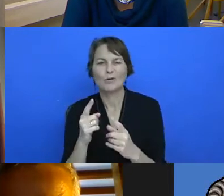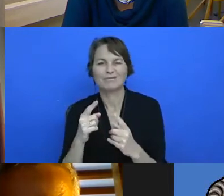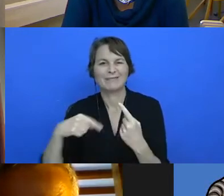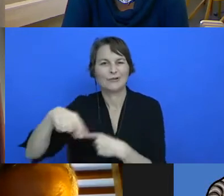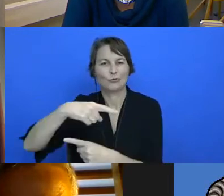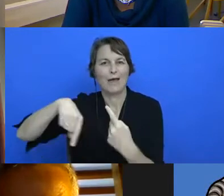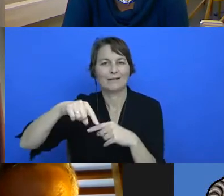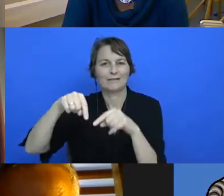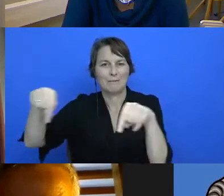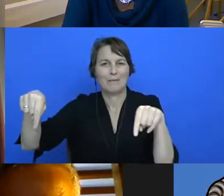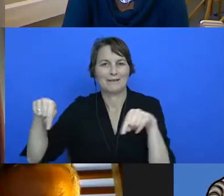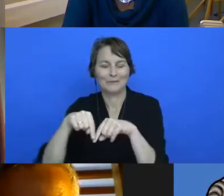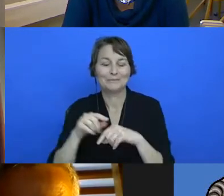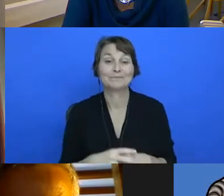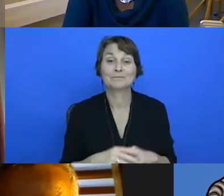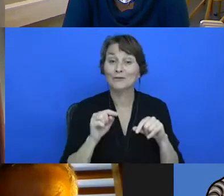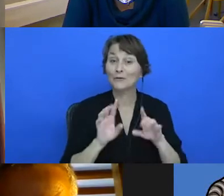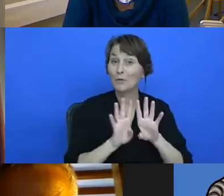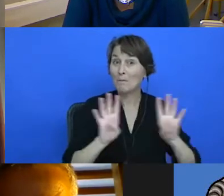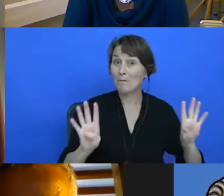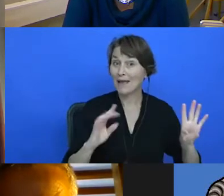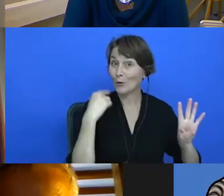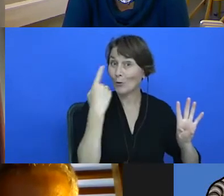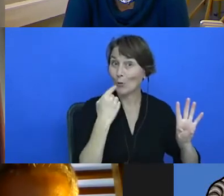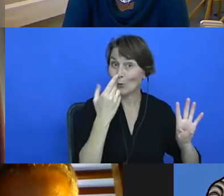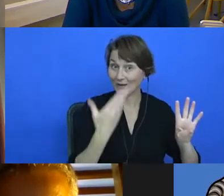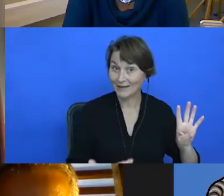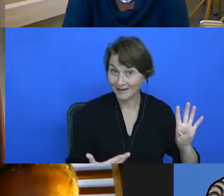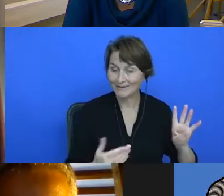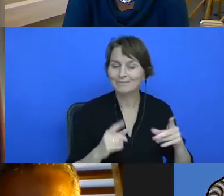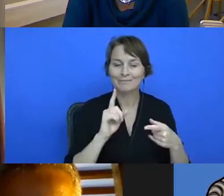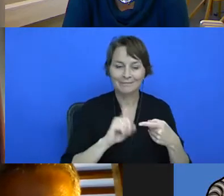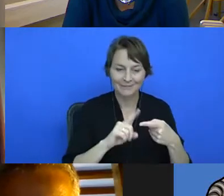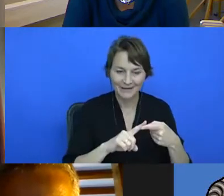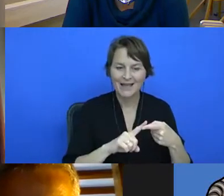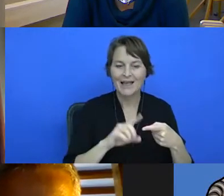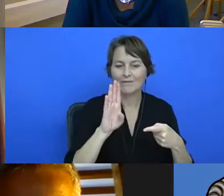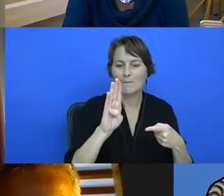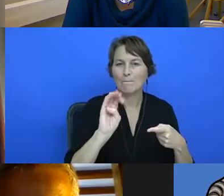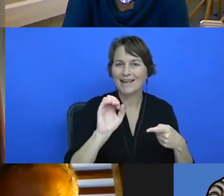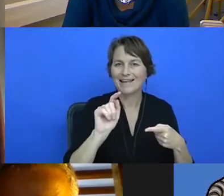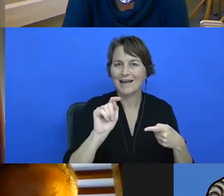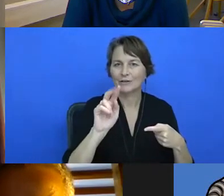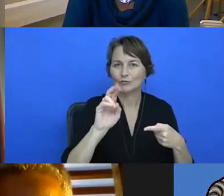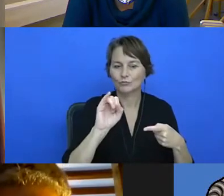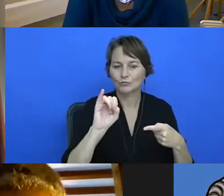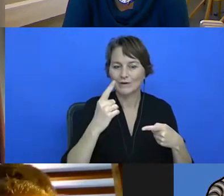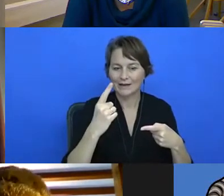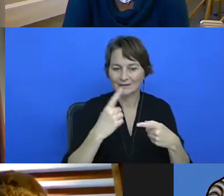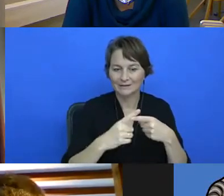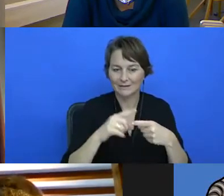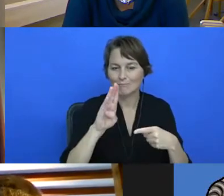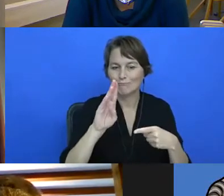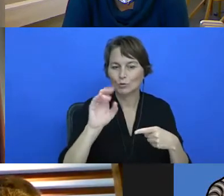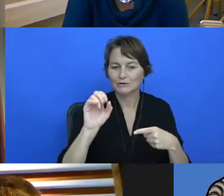And in the panel, we have Beatrix Busse, Charlotte Taylor, Susan Nacy, Henry